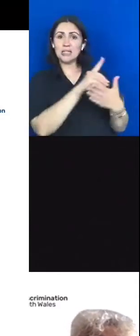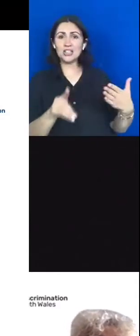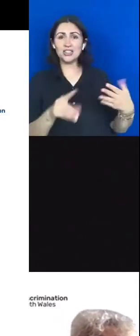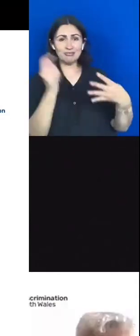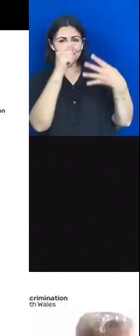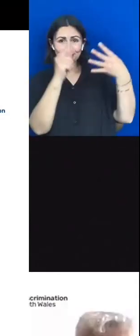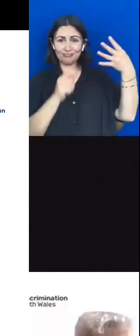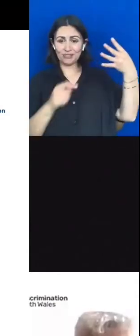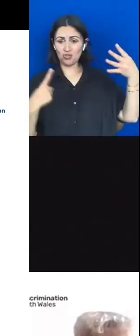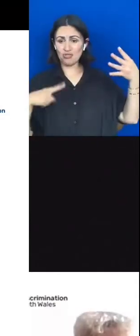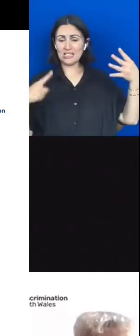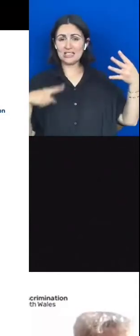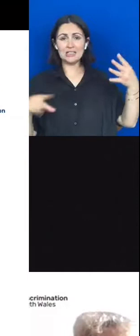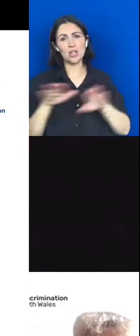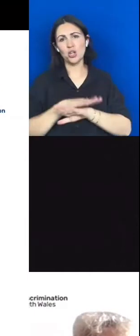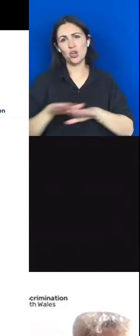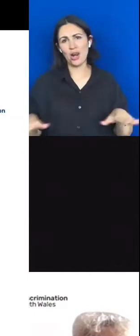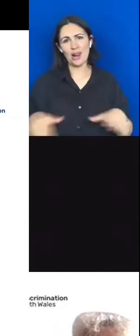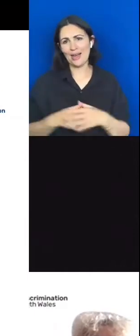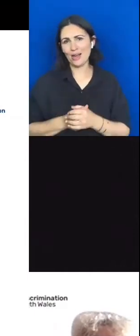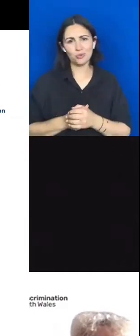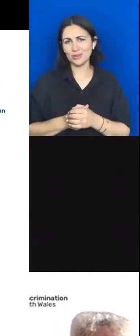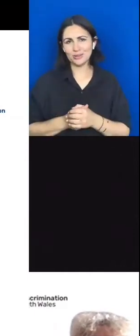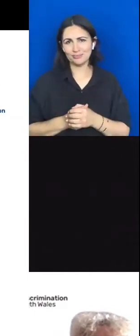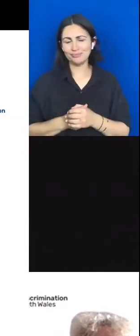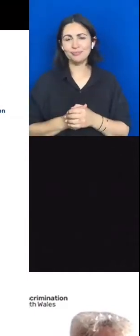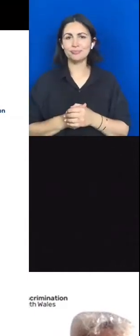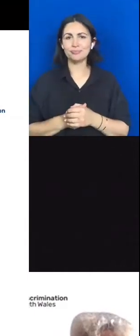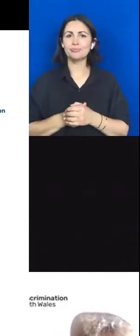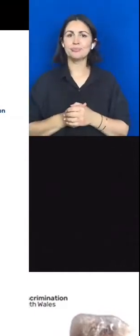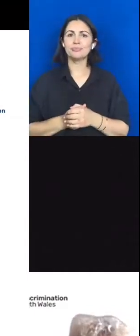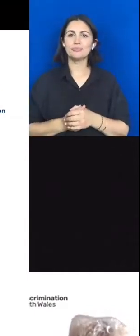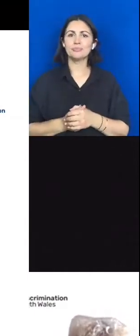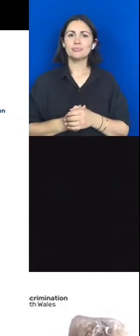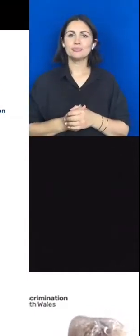sexual harassment, pregnancy, and breastfeeding.